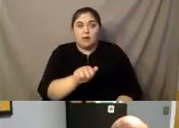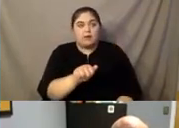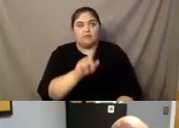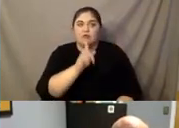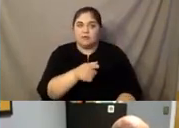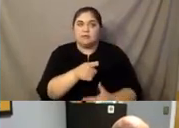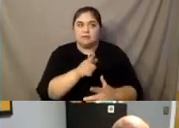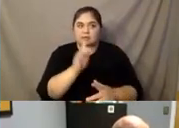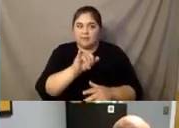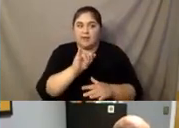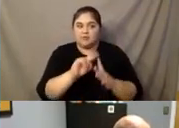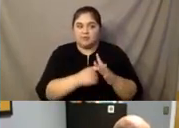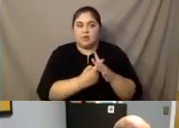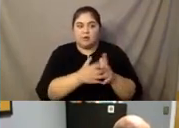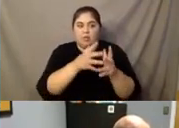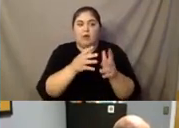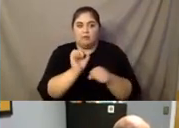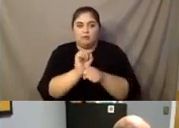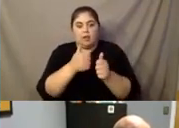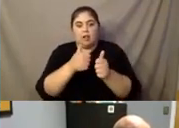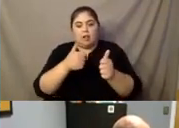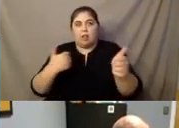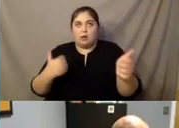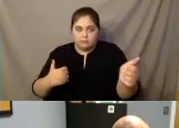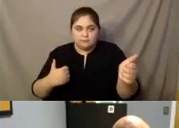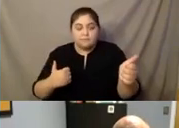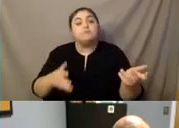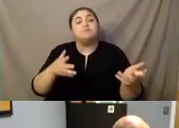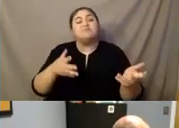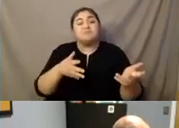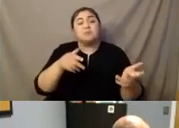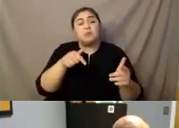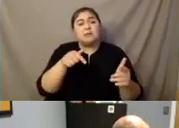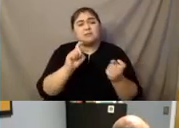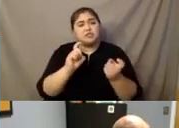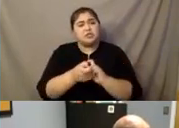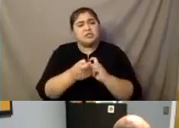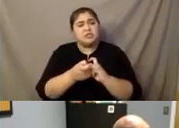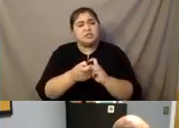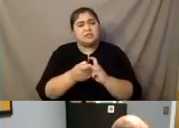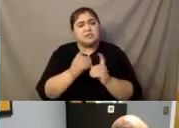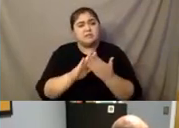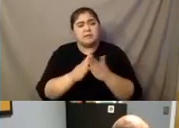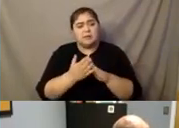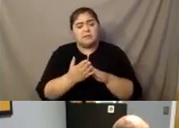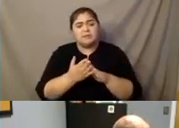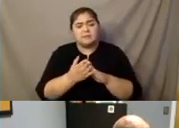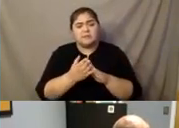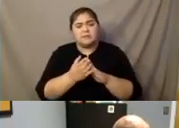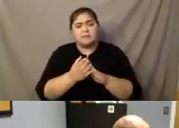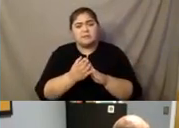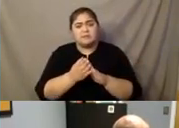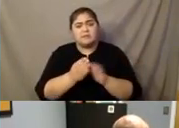backlog. So far, although this is kind of changing and is becoming a little bit of a moving target, in